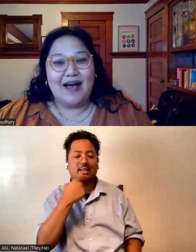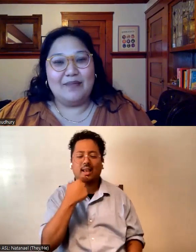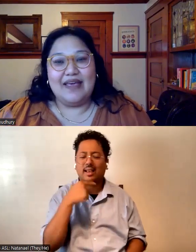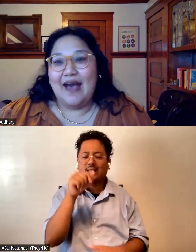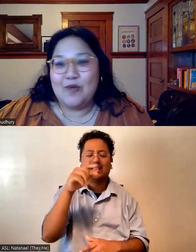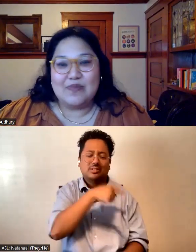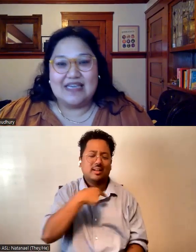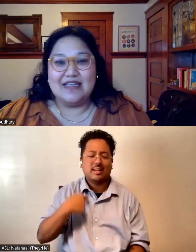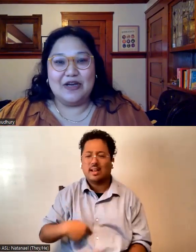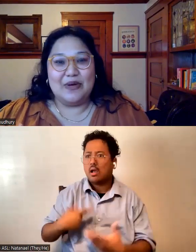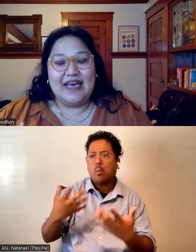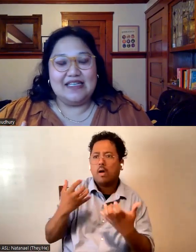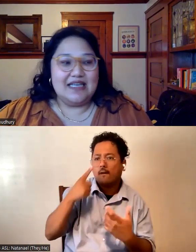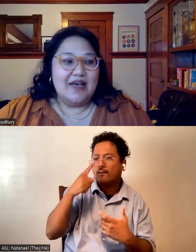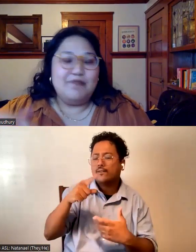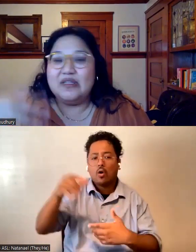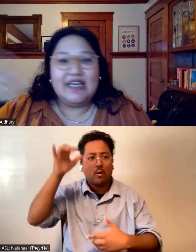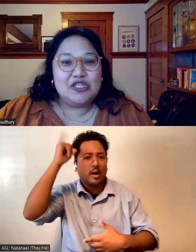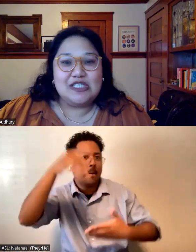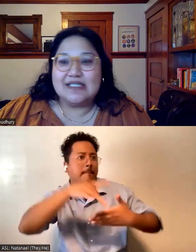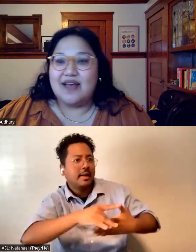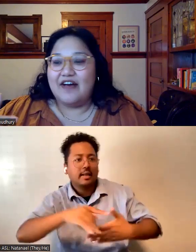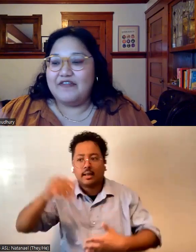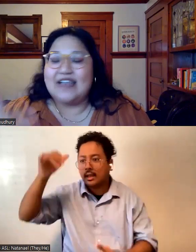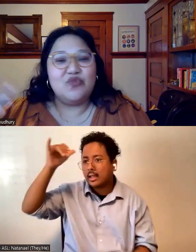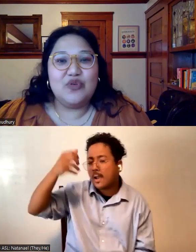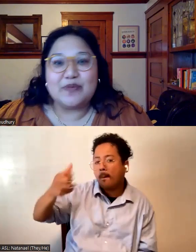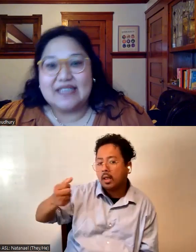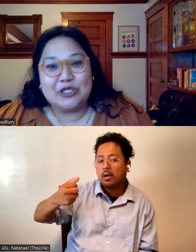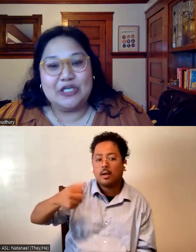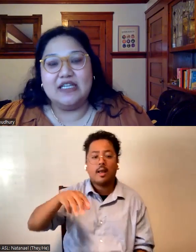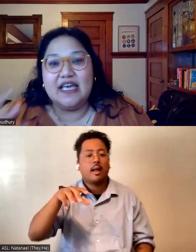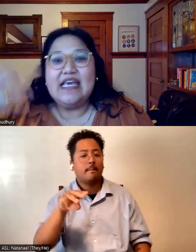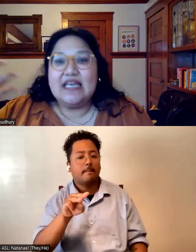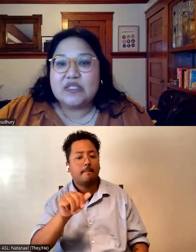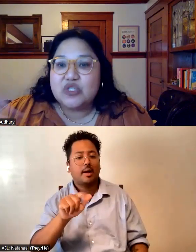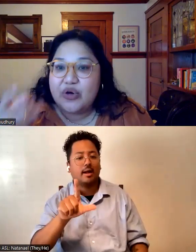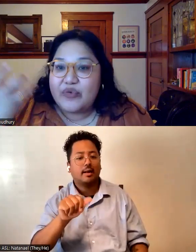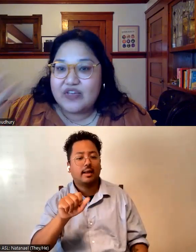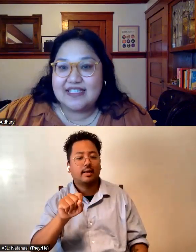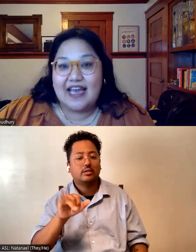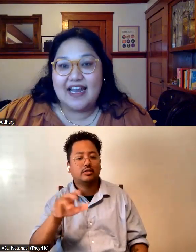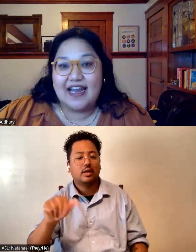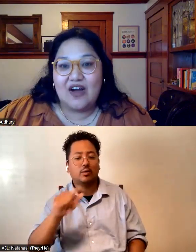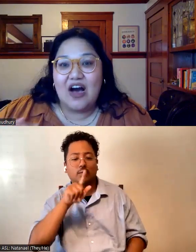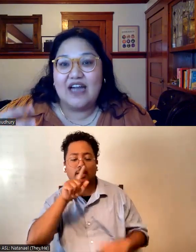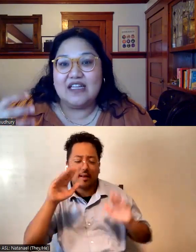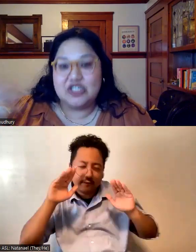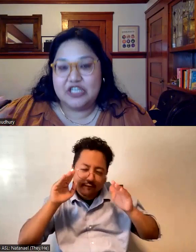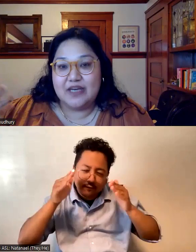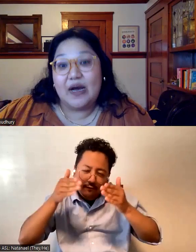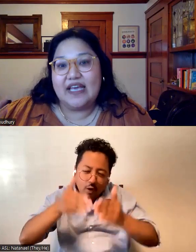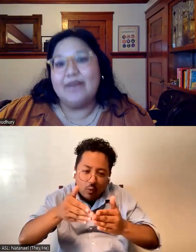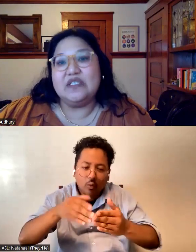and cow meat, and Malaysia's fast food obsession. Like it's so fixated on